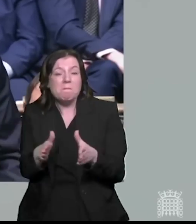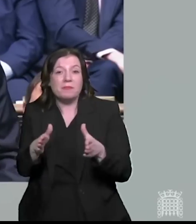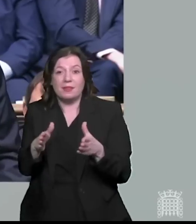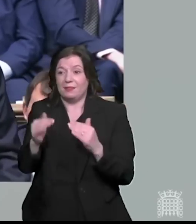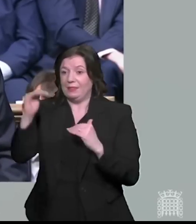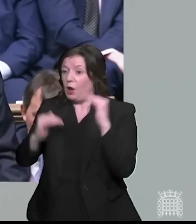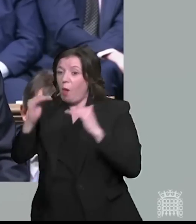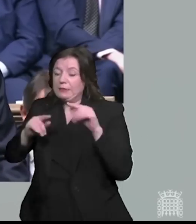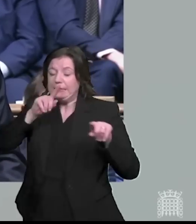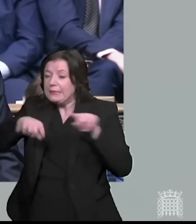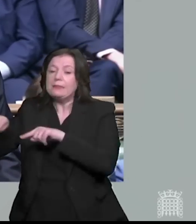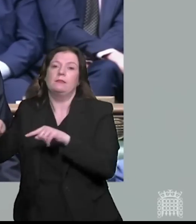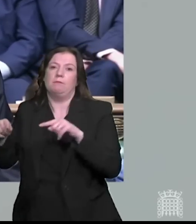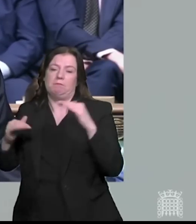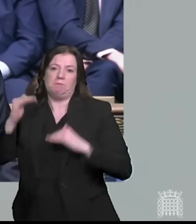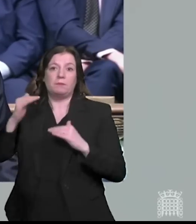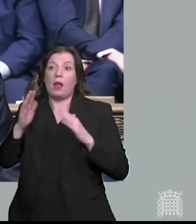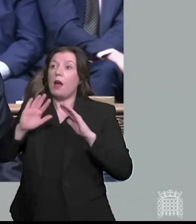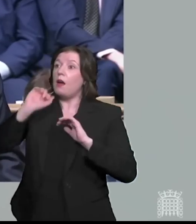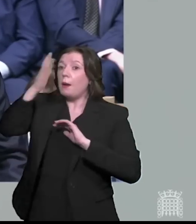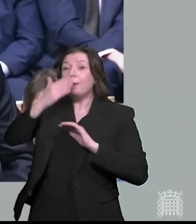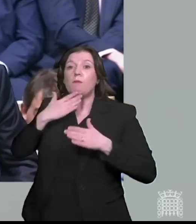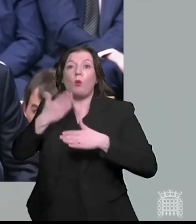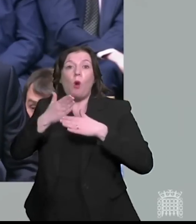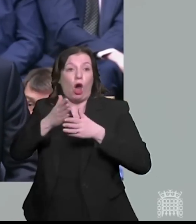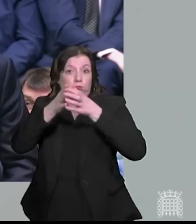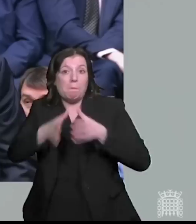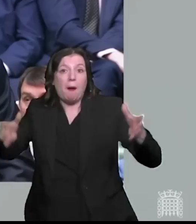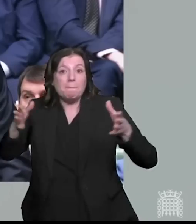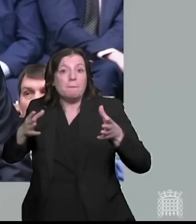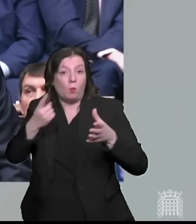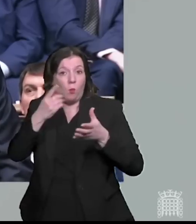we've reduced the number of workless households by 1 million.